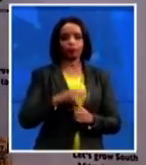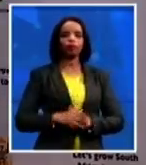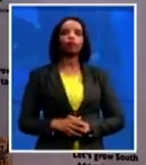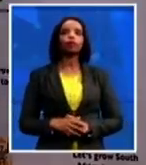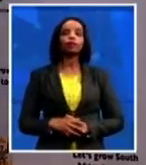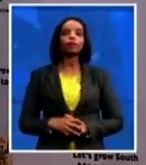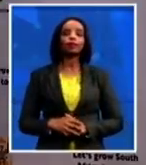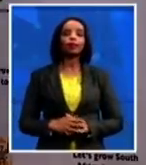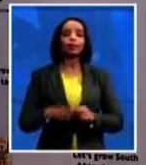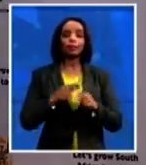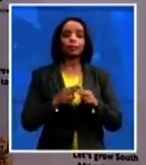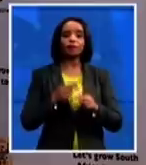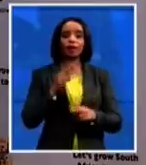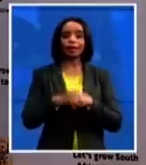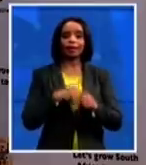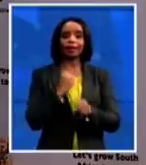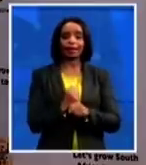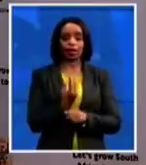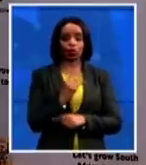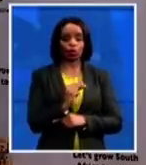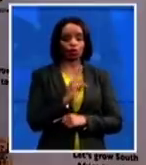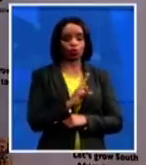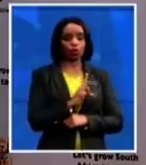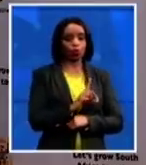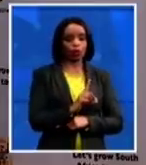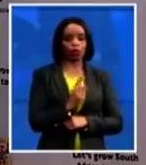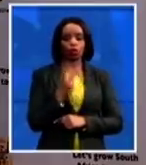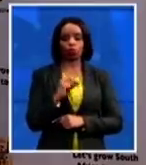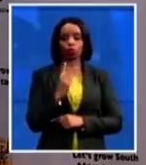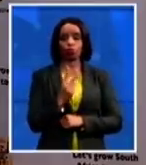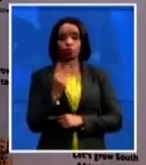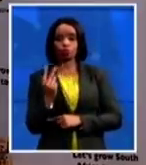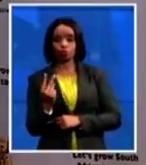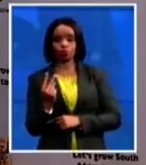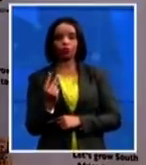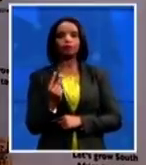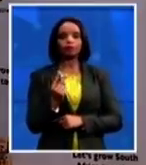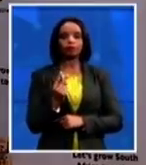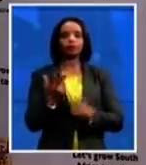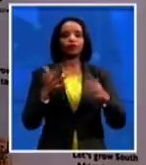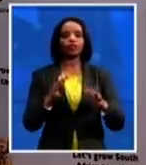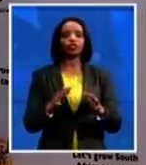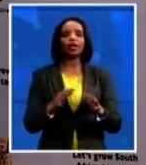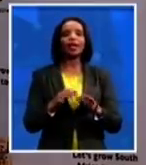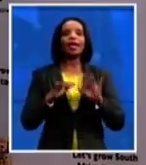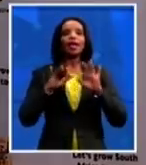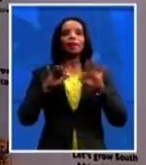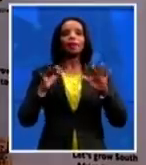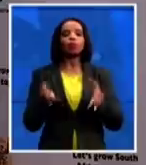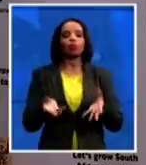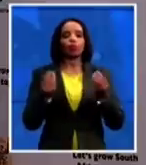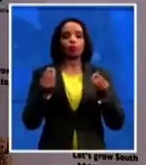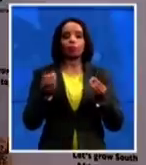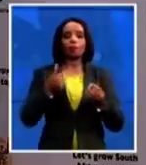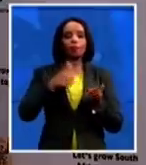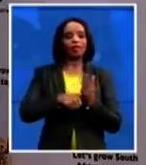2021-2022, the SIU has already frozen pension benefits of former civil servants, bank accounts and